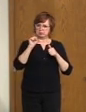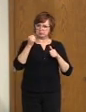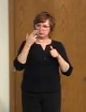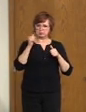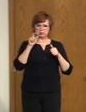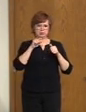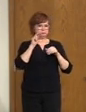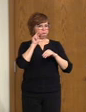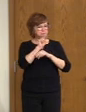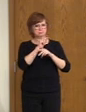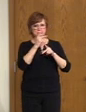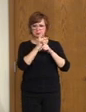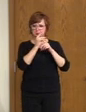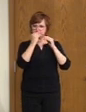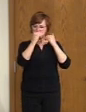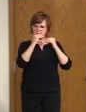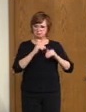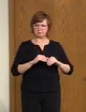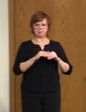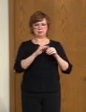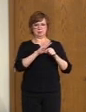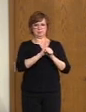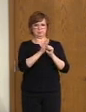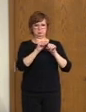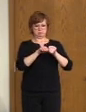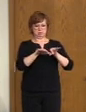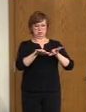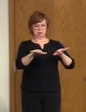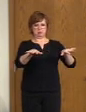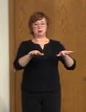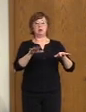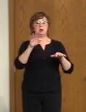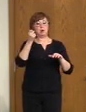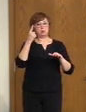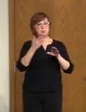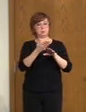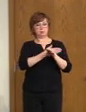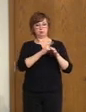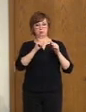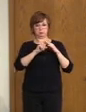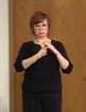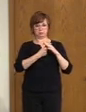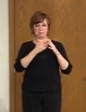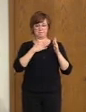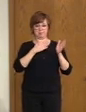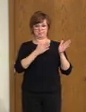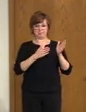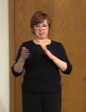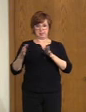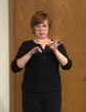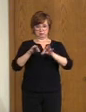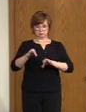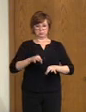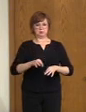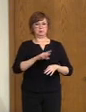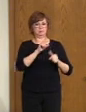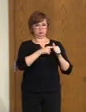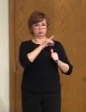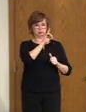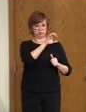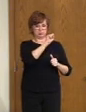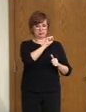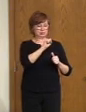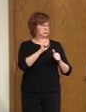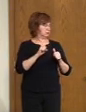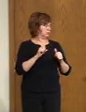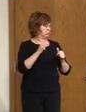basis. So just before I start the presentation of the vaccine delivery plan, I know Dr. Shahab has a few opening remarks.